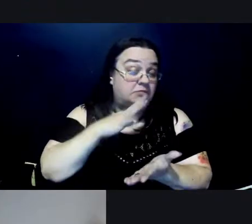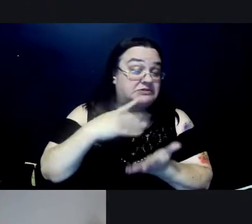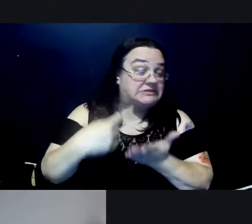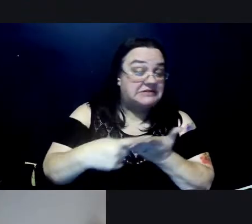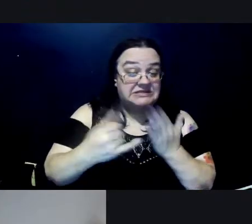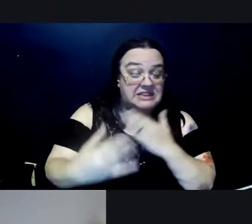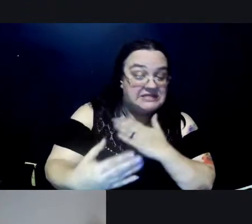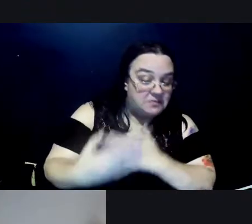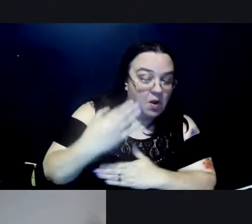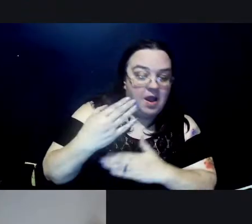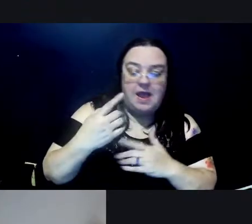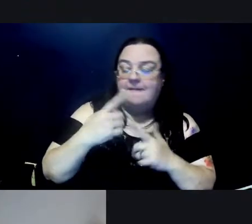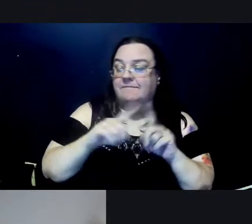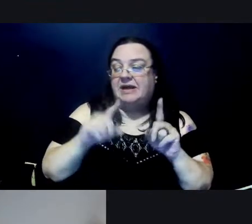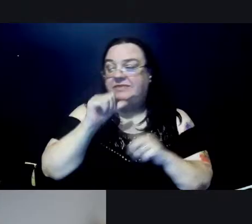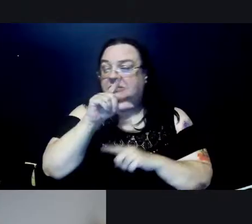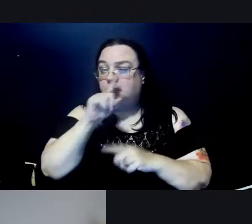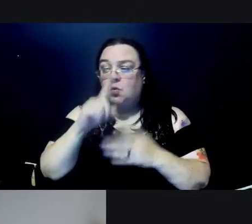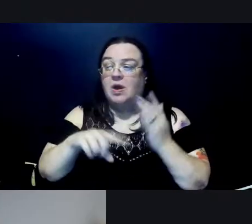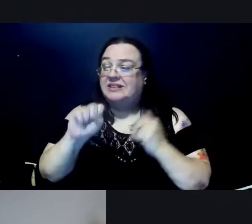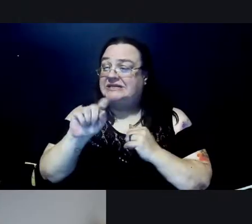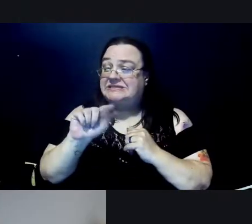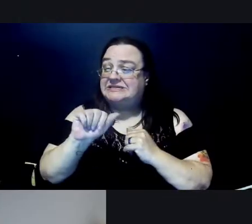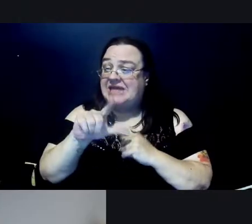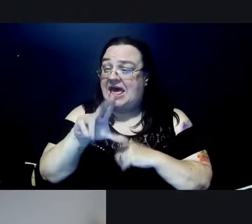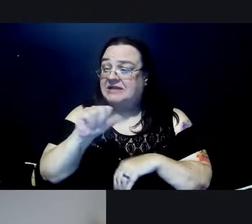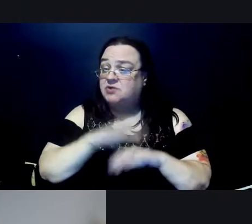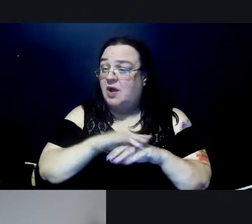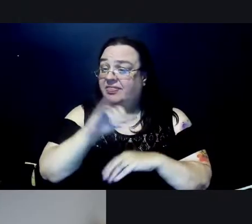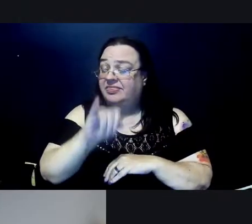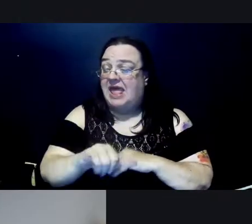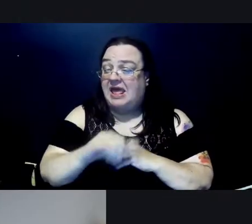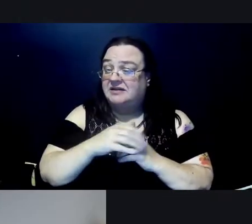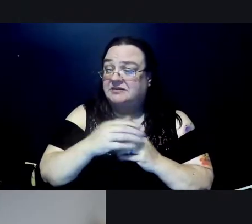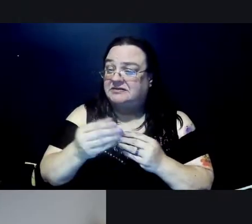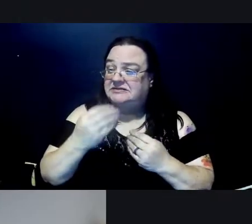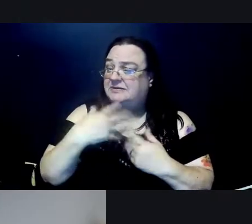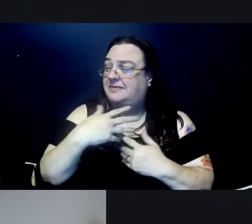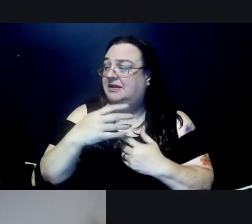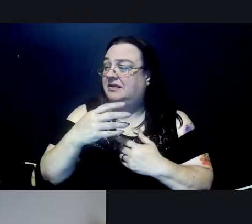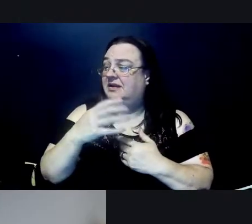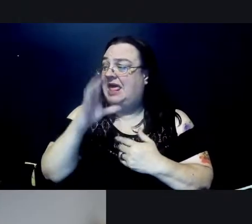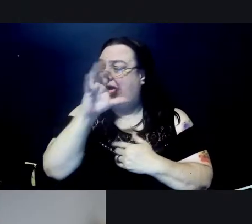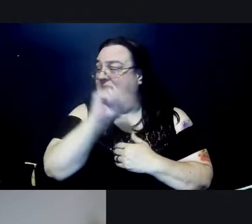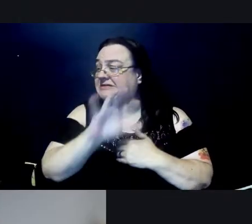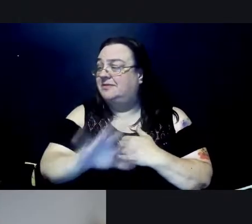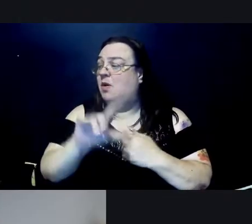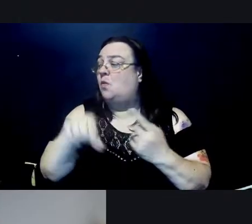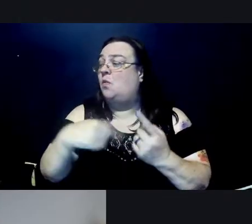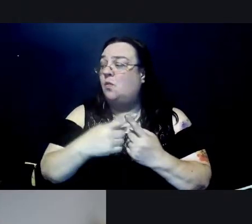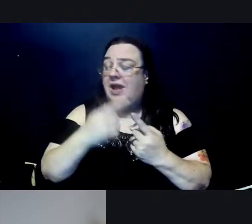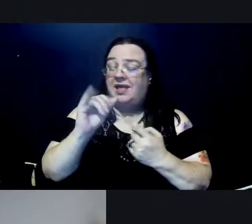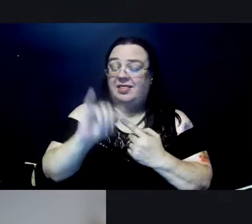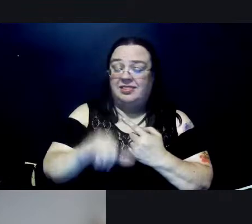sure of the status of that. Mr. Ward, are you able to give a reliable estimate of when the bathrooms could be opened with the hardware?